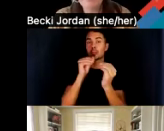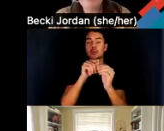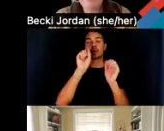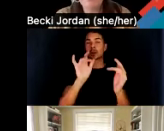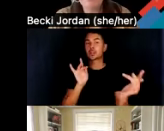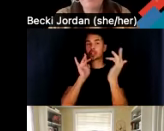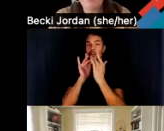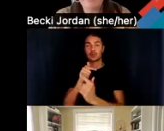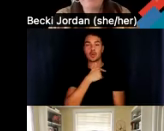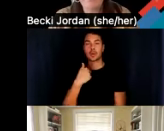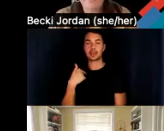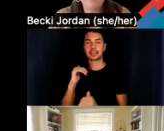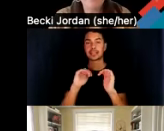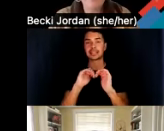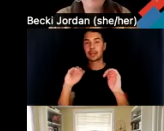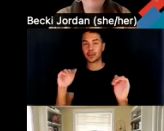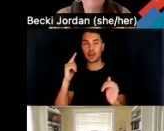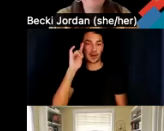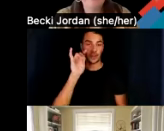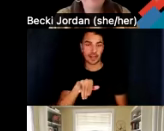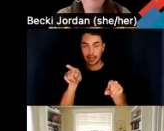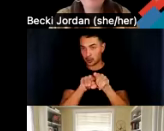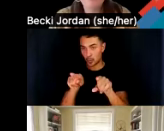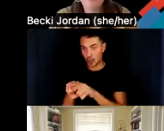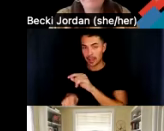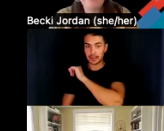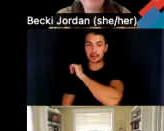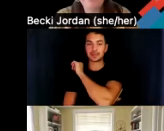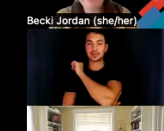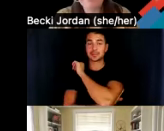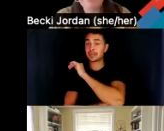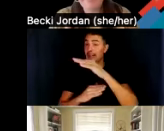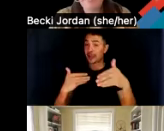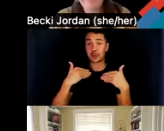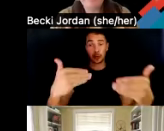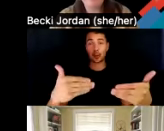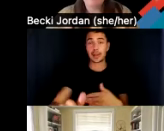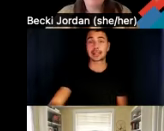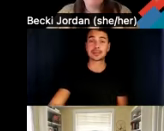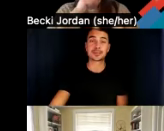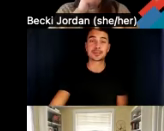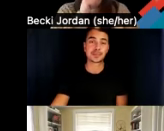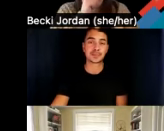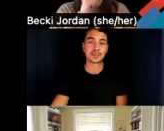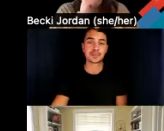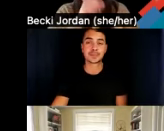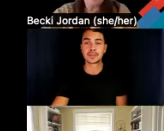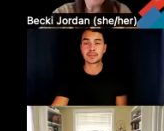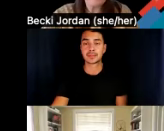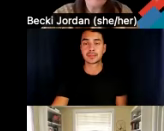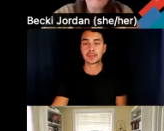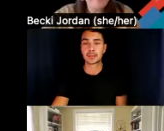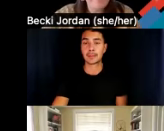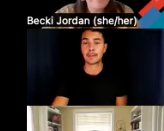to us separately for that as well. So let's jump right in if we're ready.